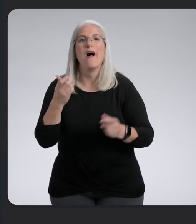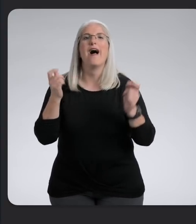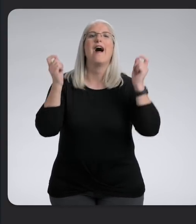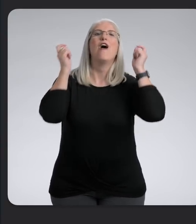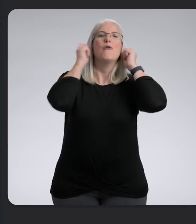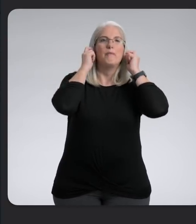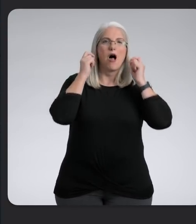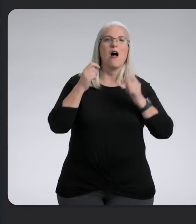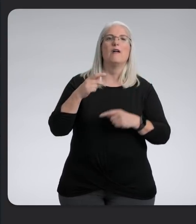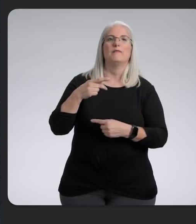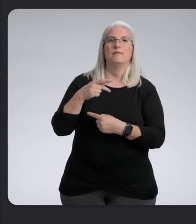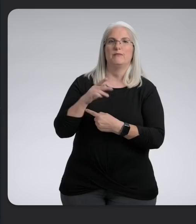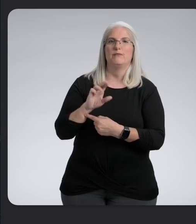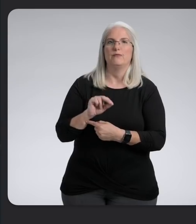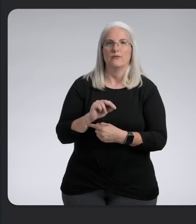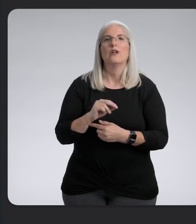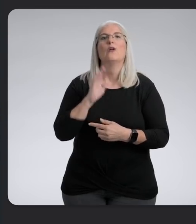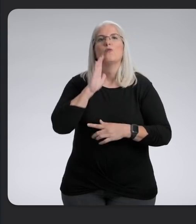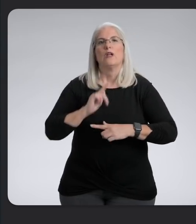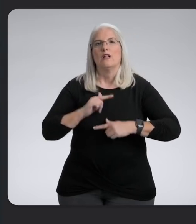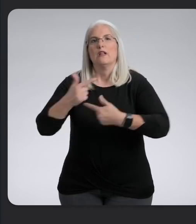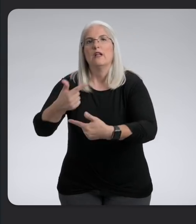Guggen.